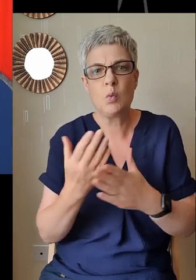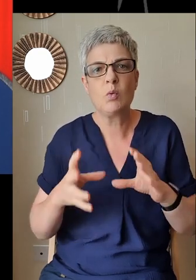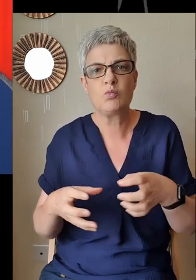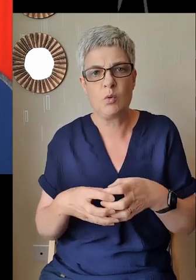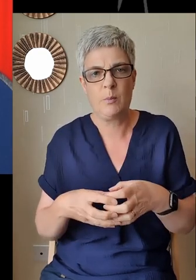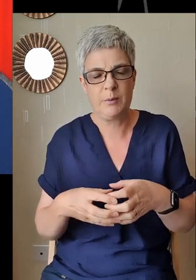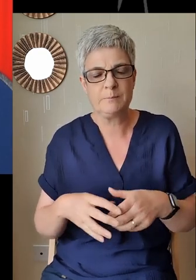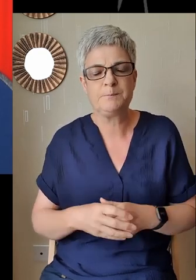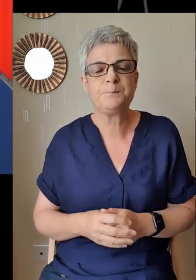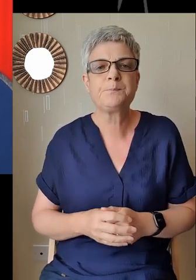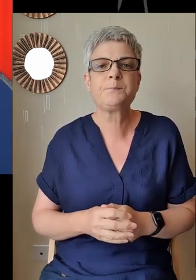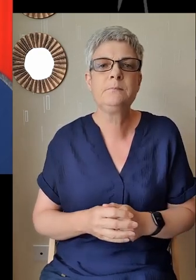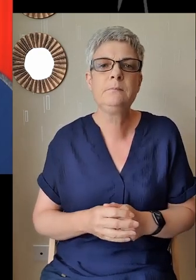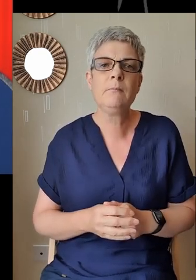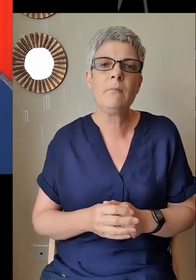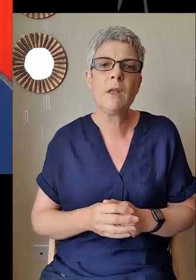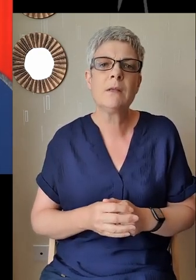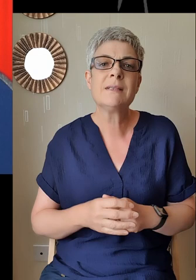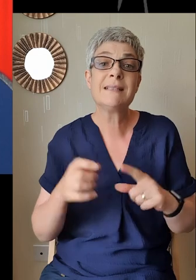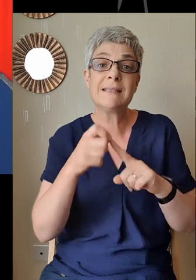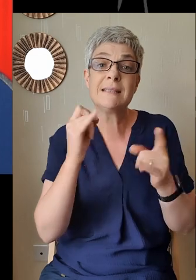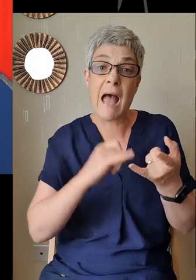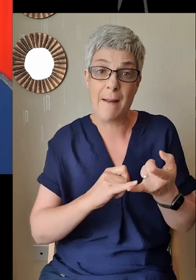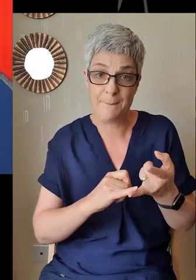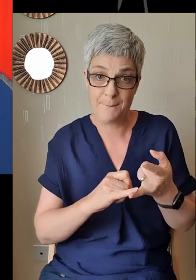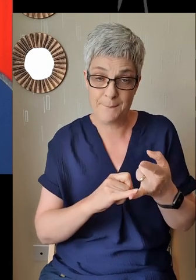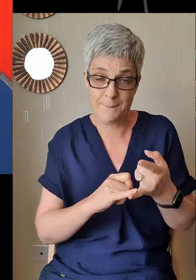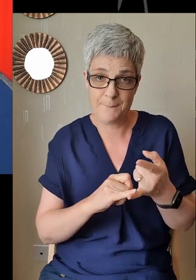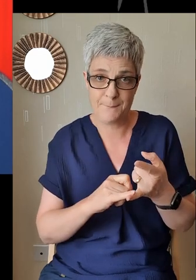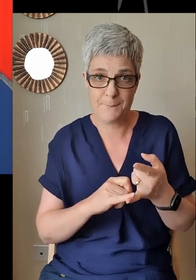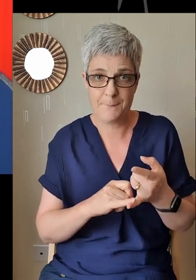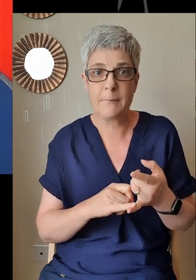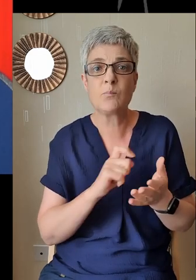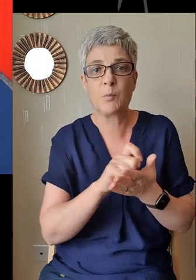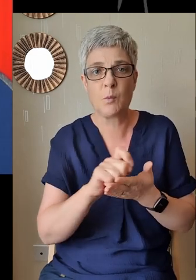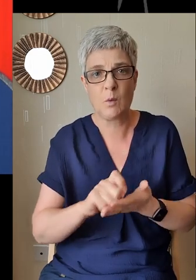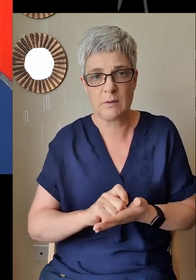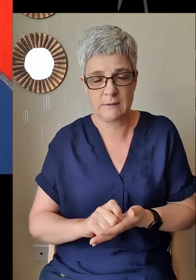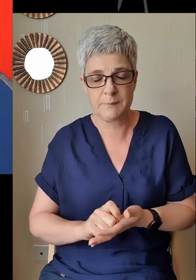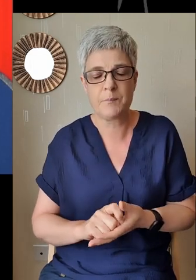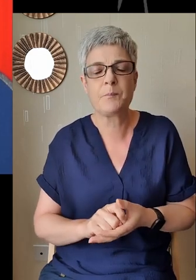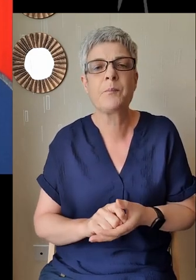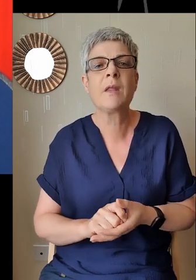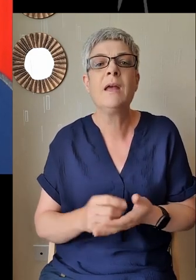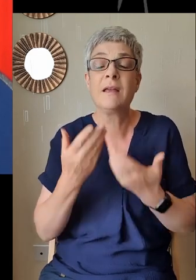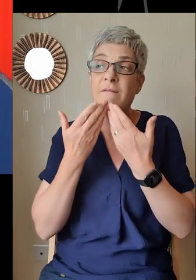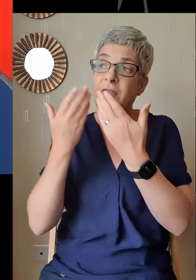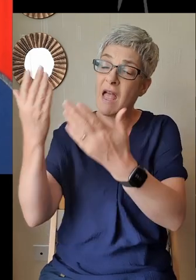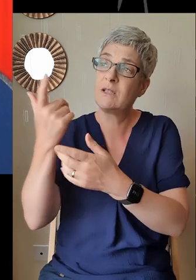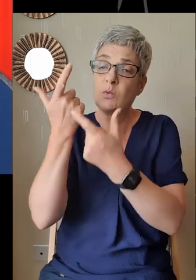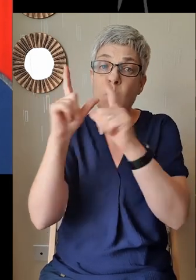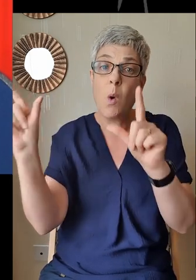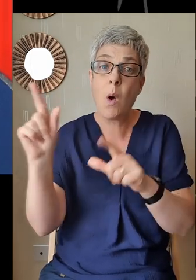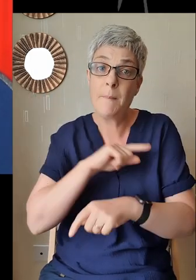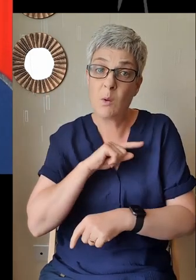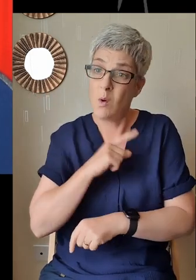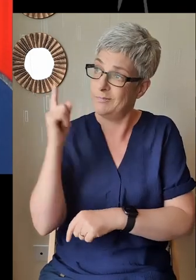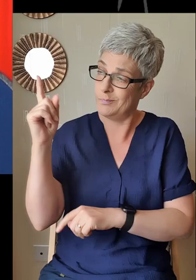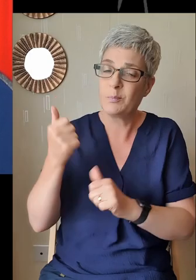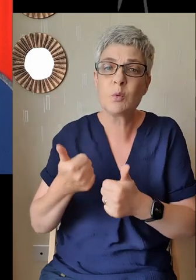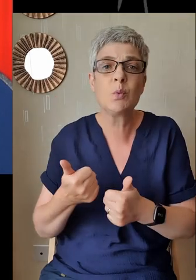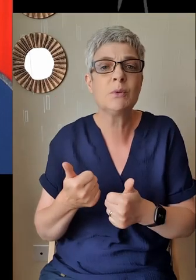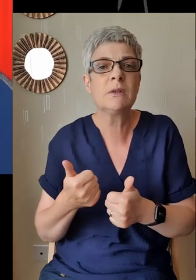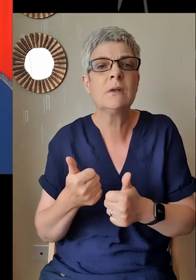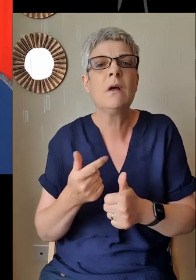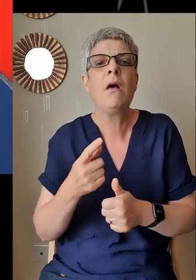Let us hear from the psalmist as we begin our service. He says, "Give thanks to the Lord, for he is good. His